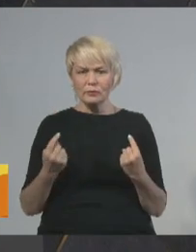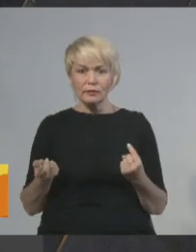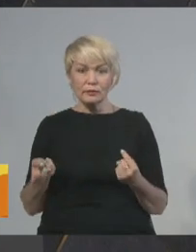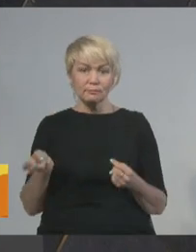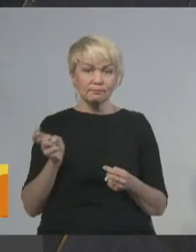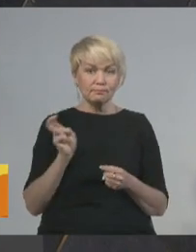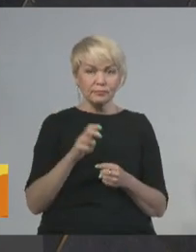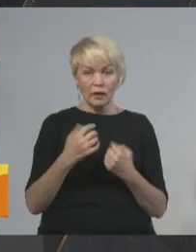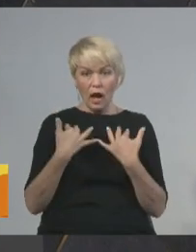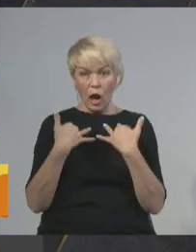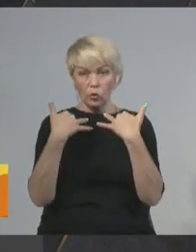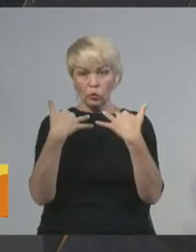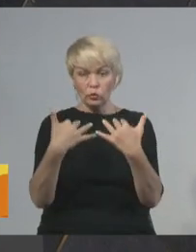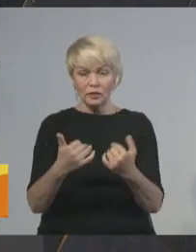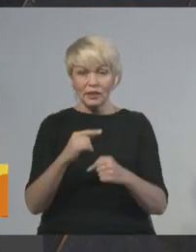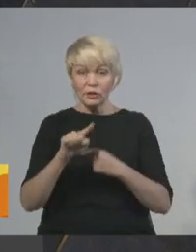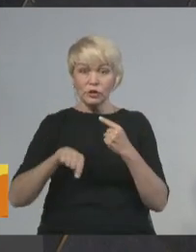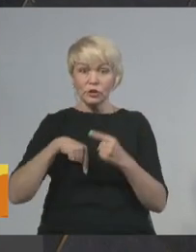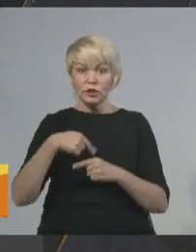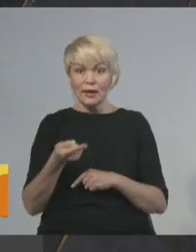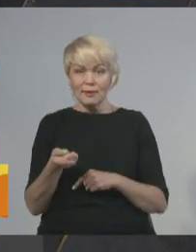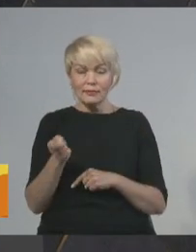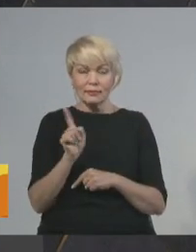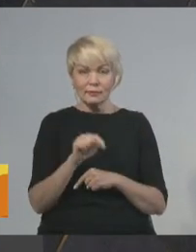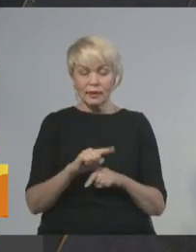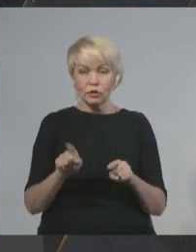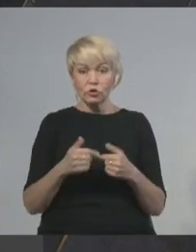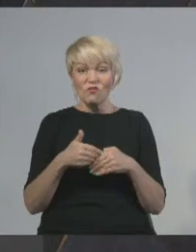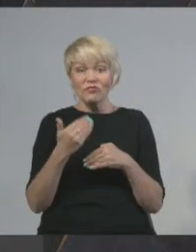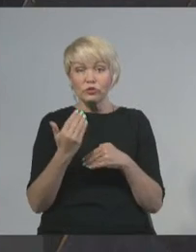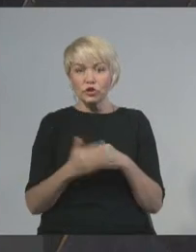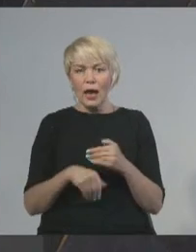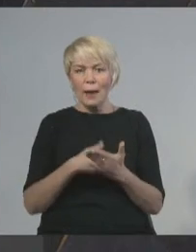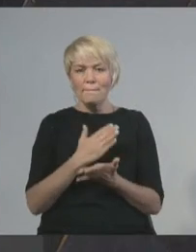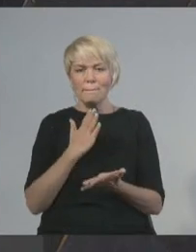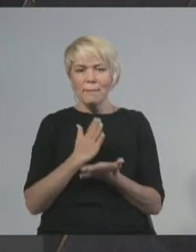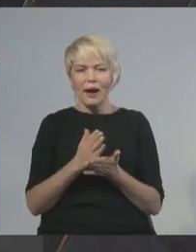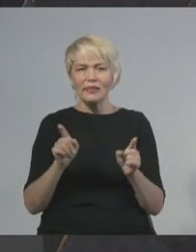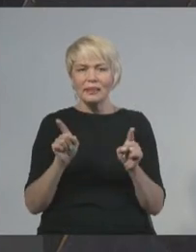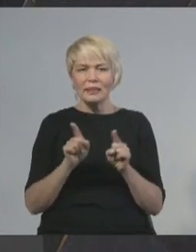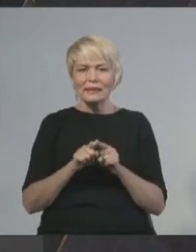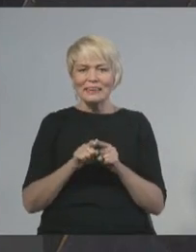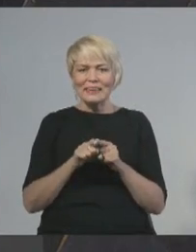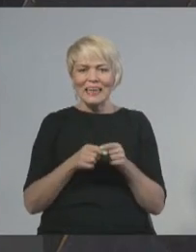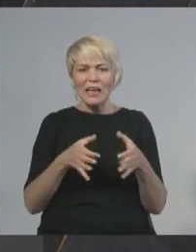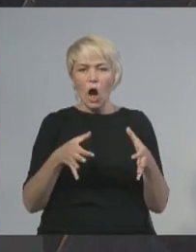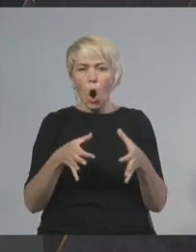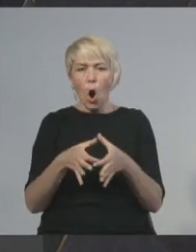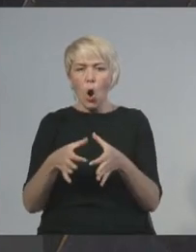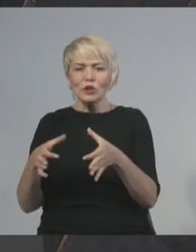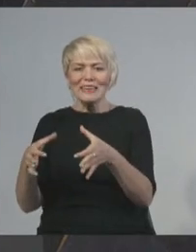a big increase of the audience because we already had